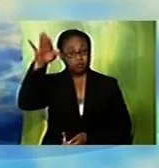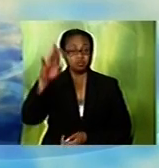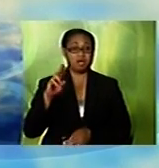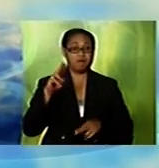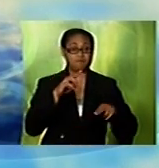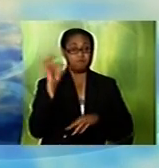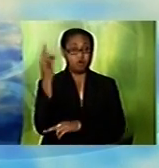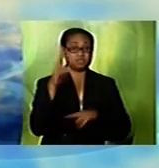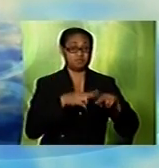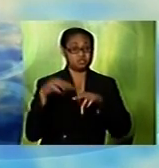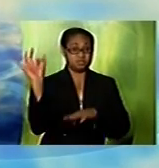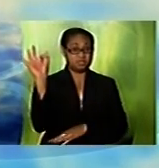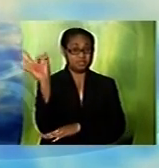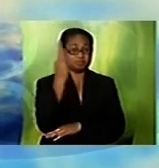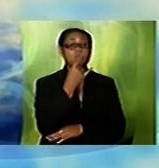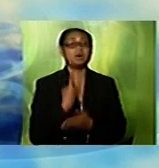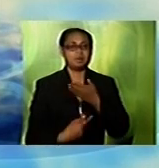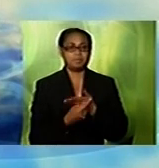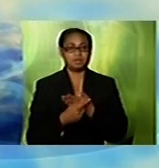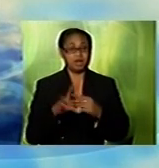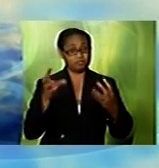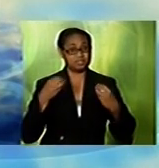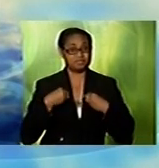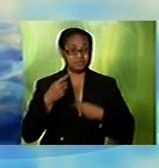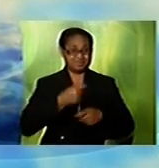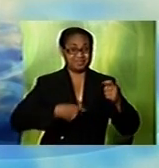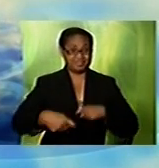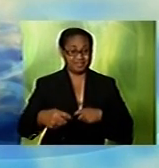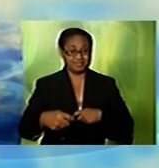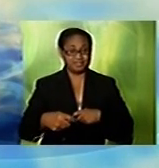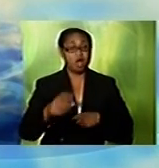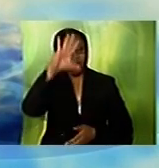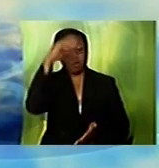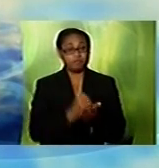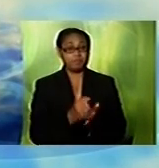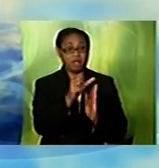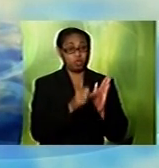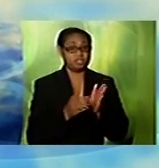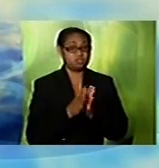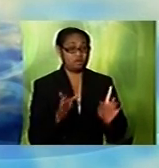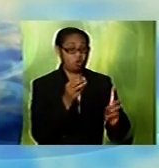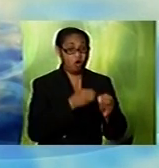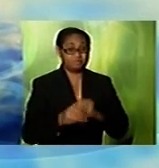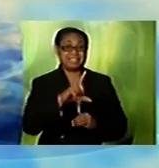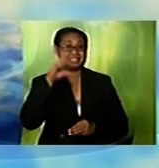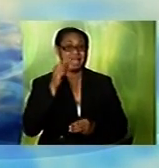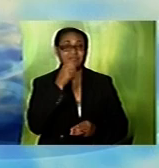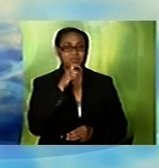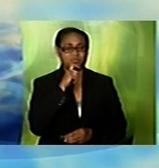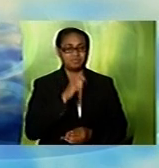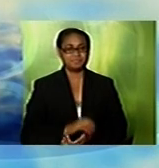Forest Fiji Limited has officially been accepted to the South Pacific Stock Exchange. This was confirmed by the Attorney General's office yesterday